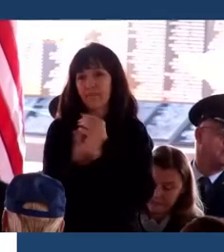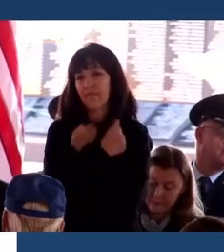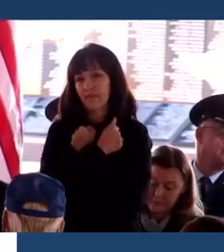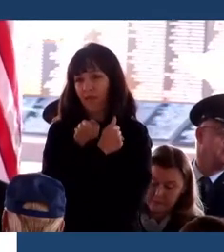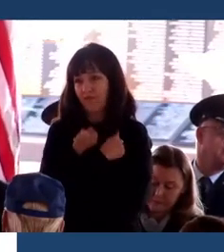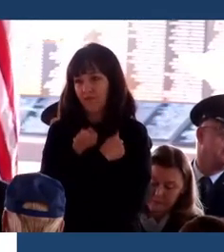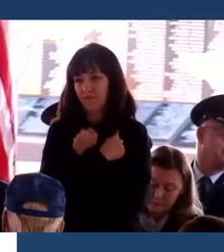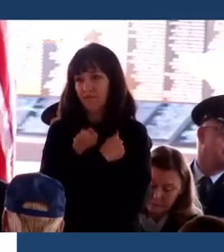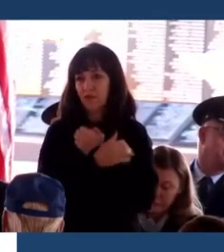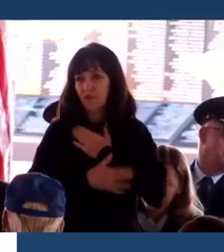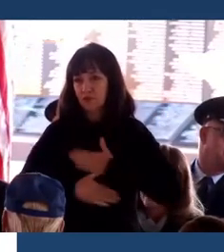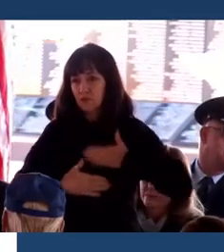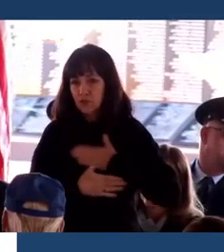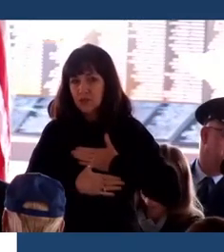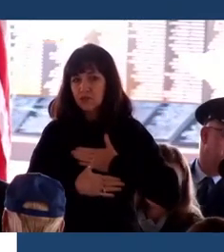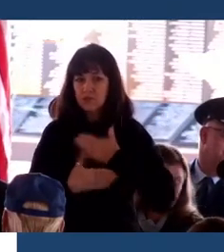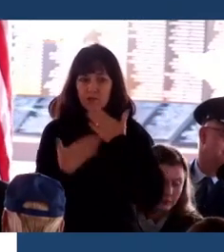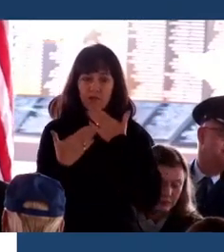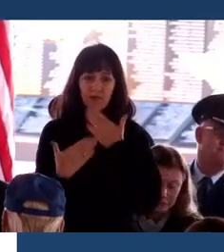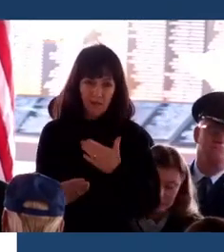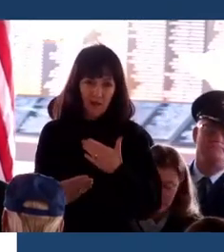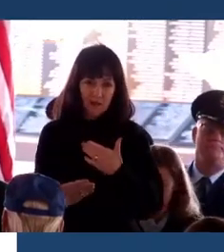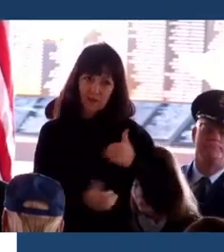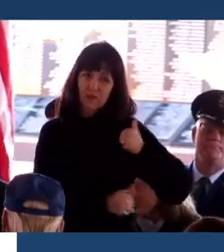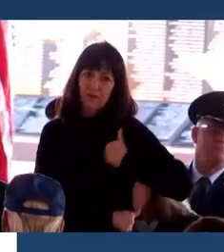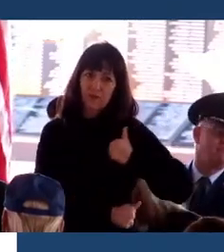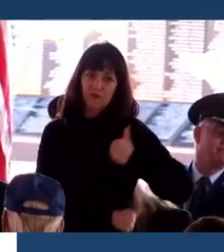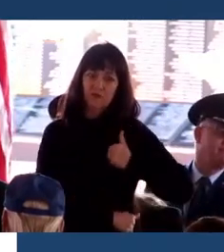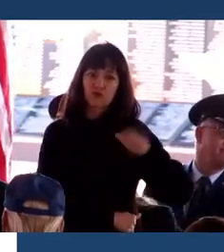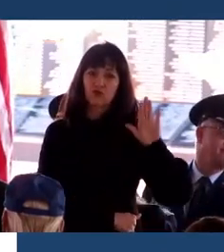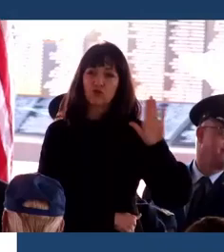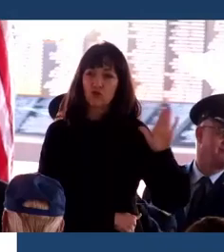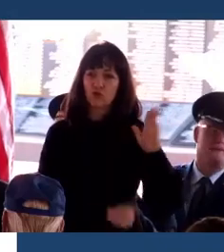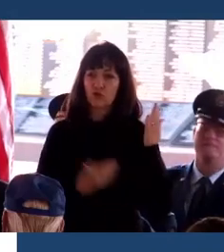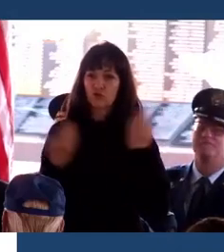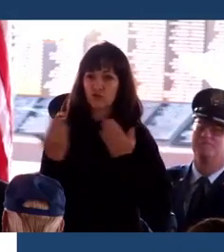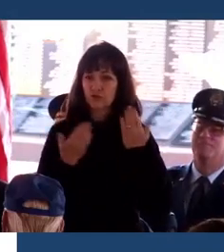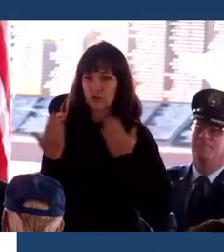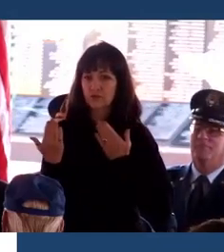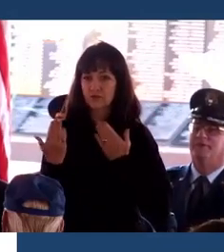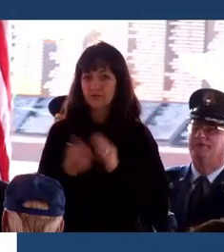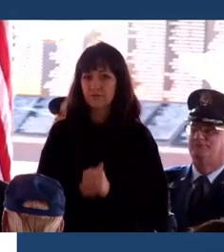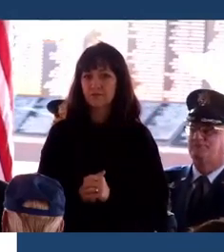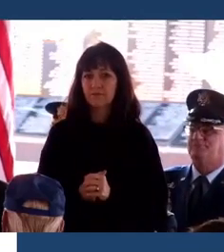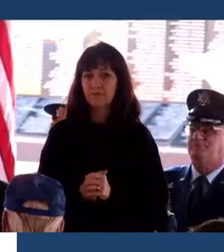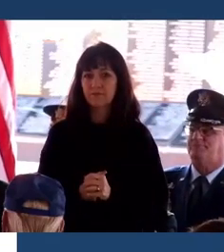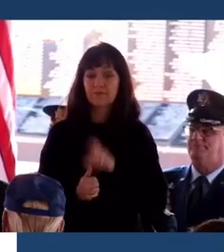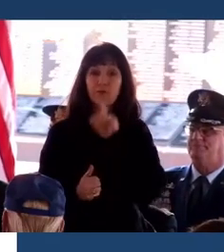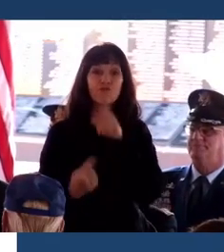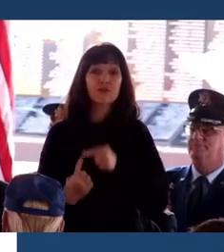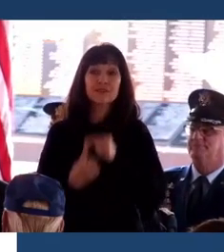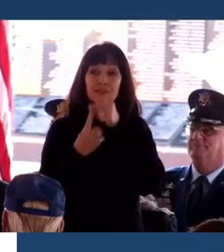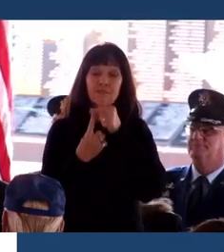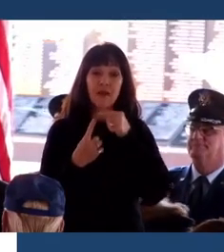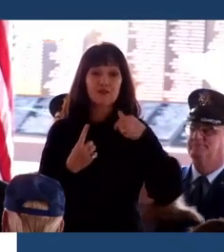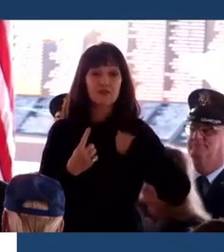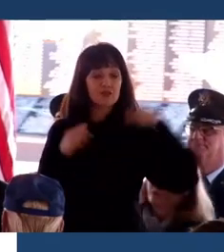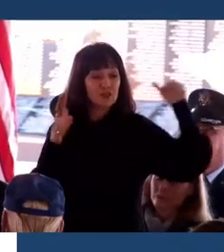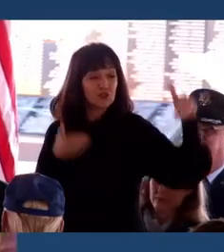Our thanks and appreciation for their service. I was also really a special thing. I was also greeted